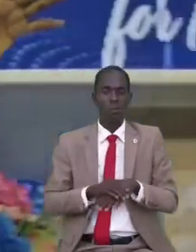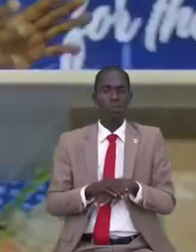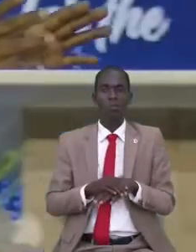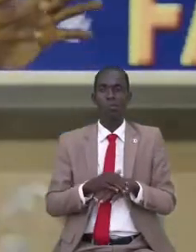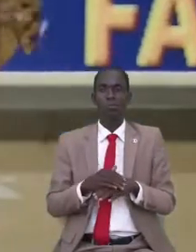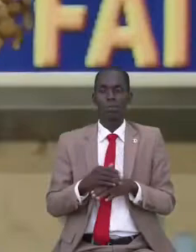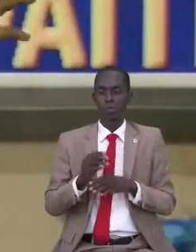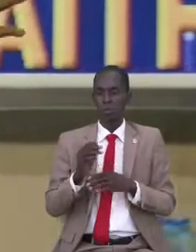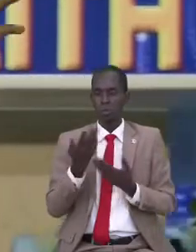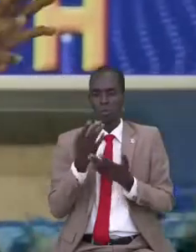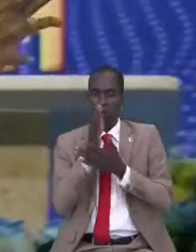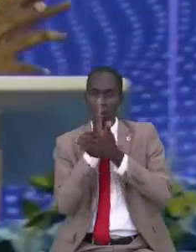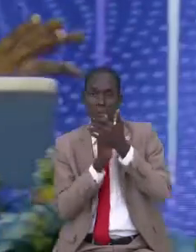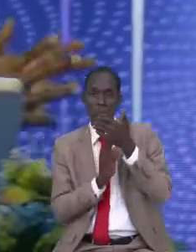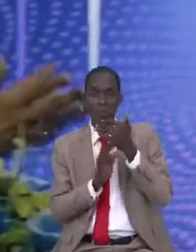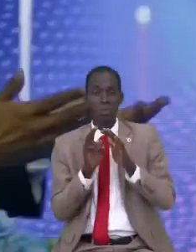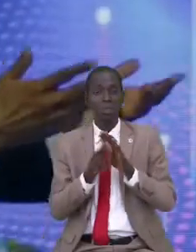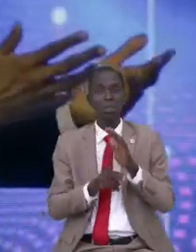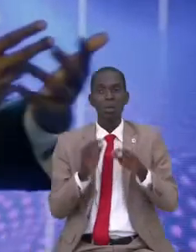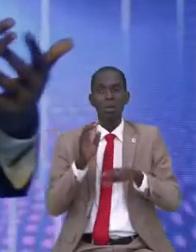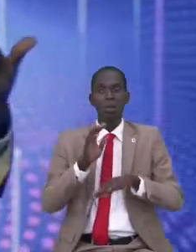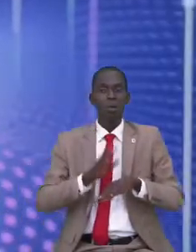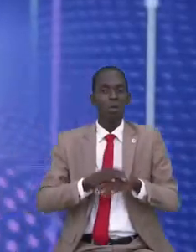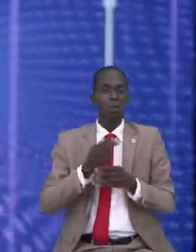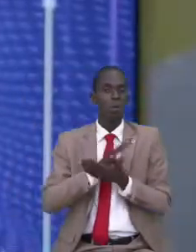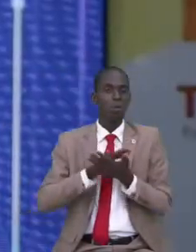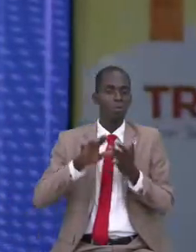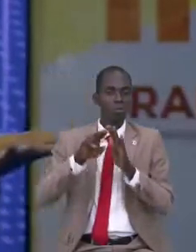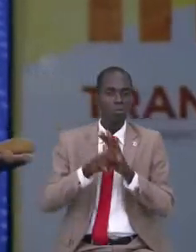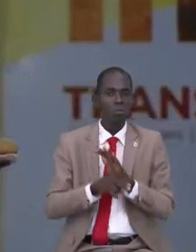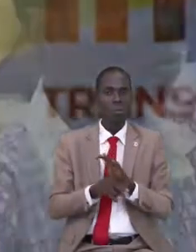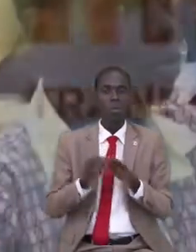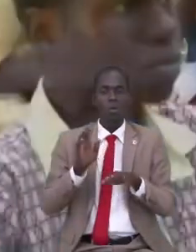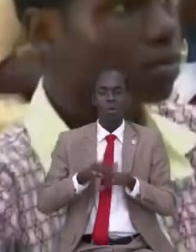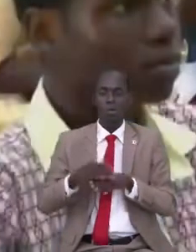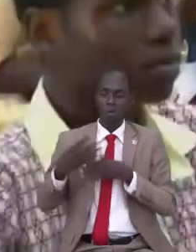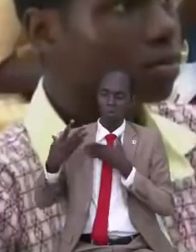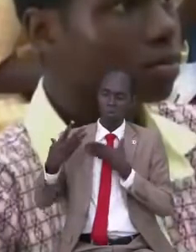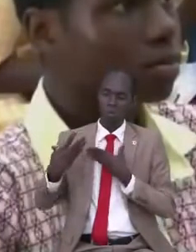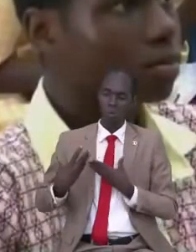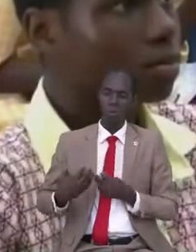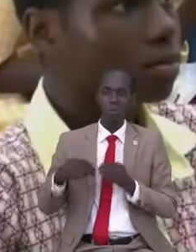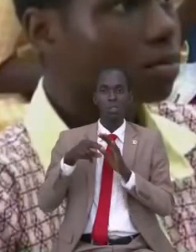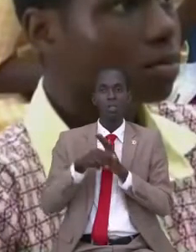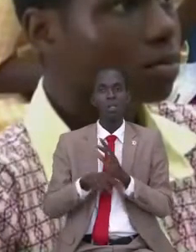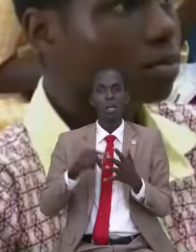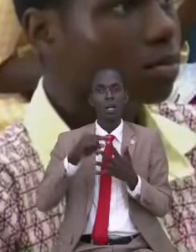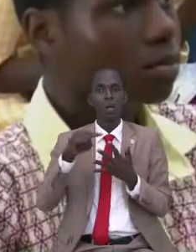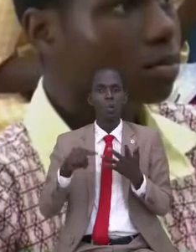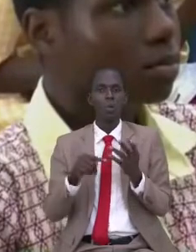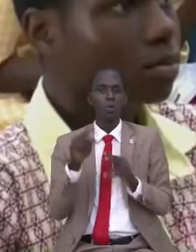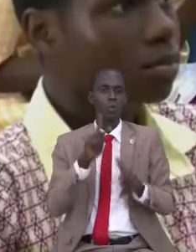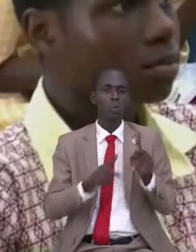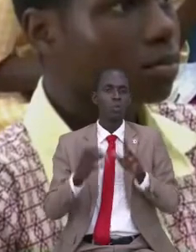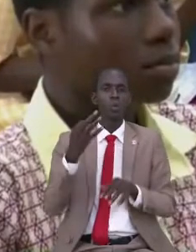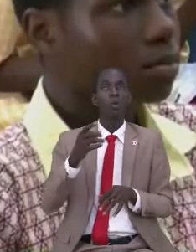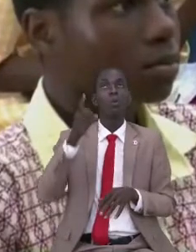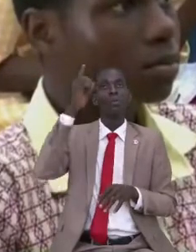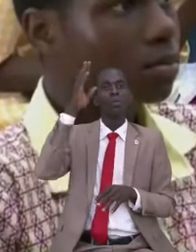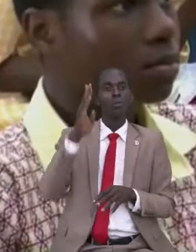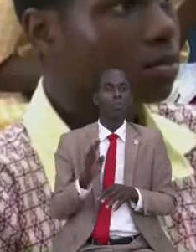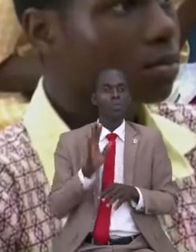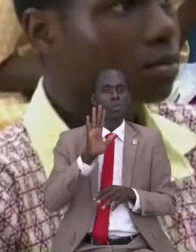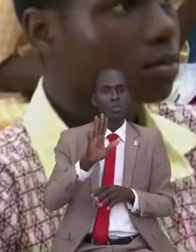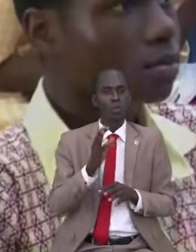on humility, on holiness, on gentleness among the people of God, on faithfulness,